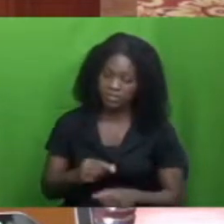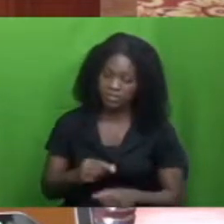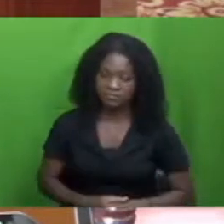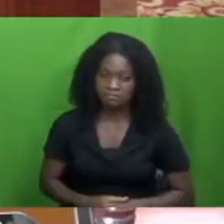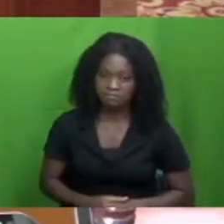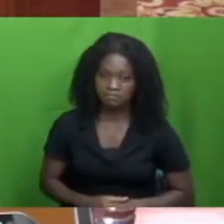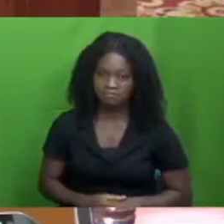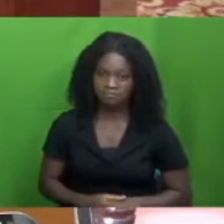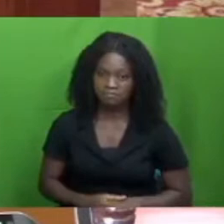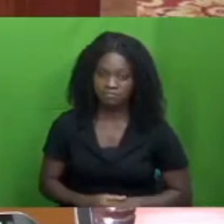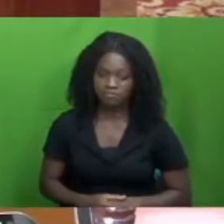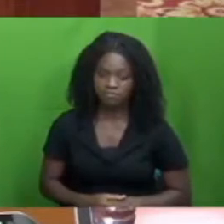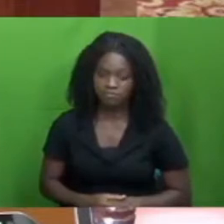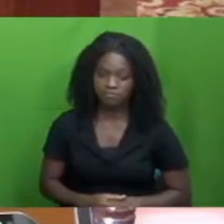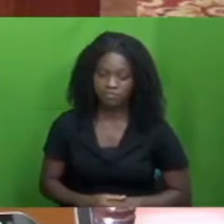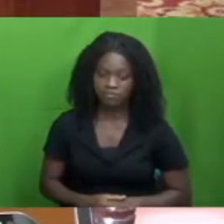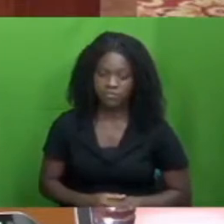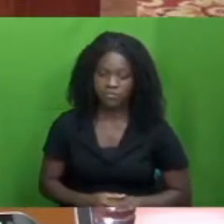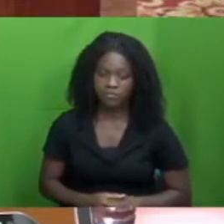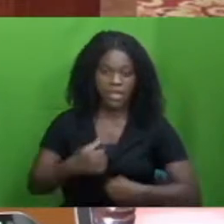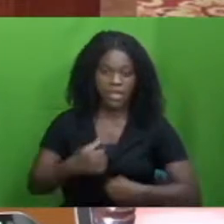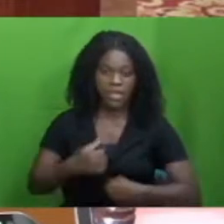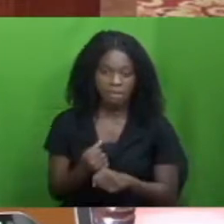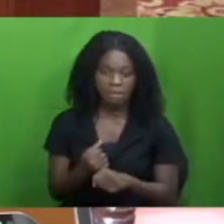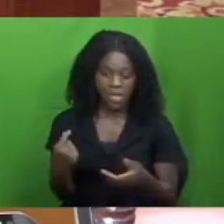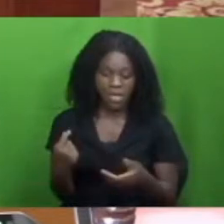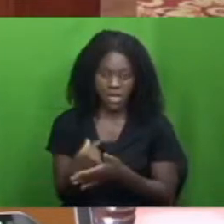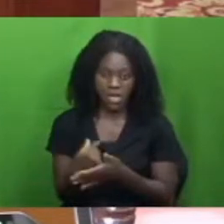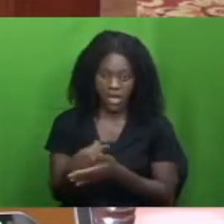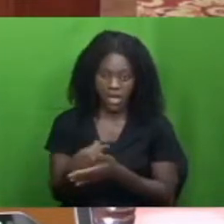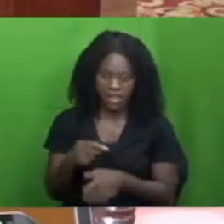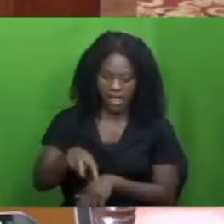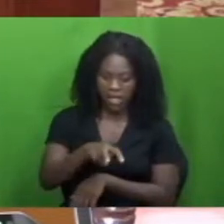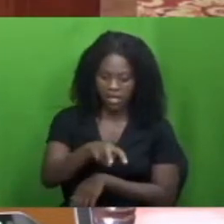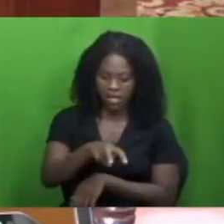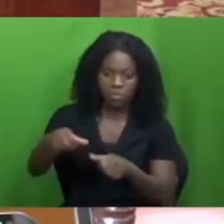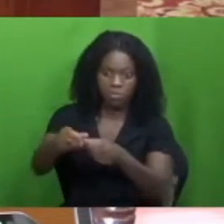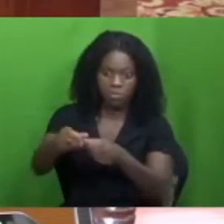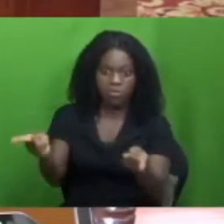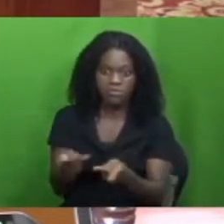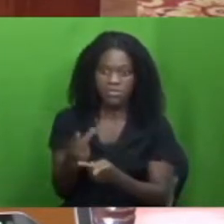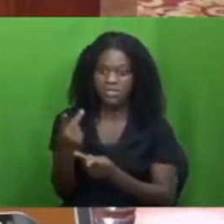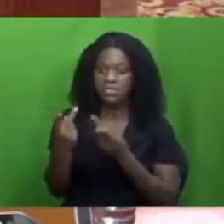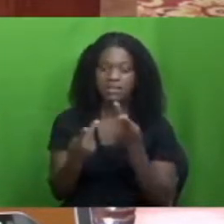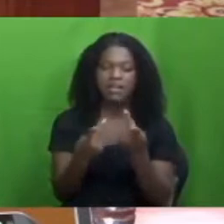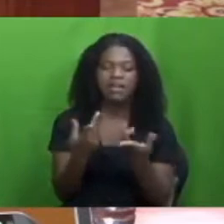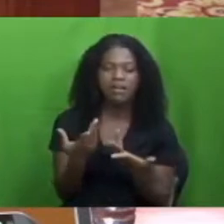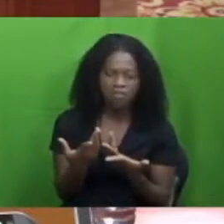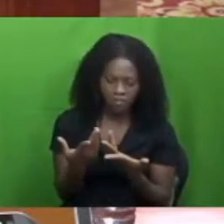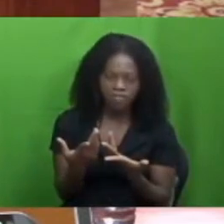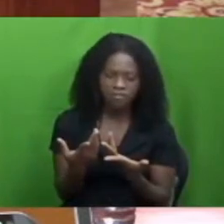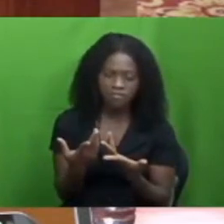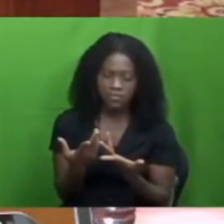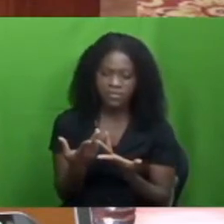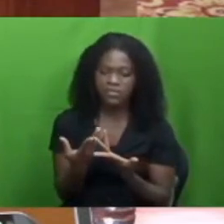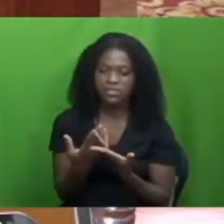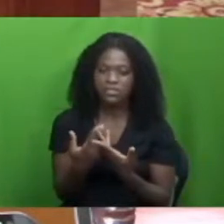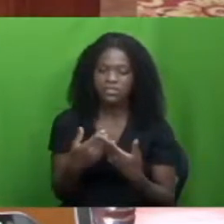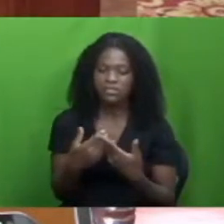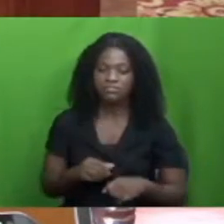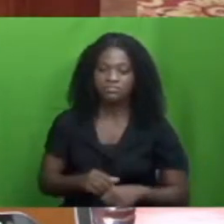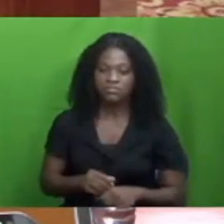Mr. Speaker, to make Ghana the tourism hub for the West Africa region, the domestic and regional tourism campaign. Honorable